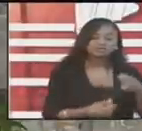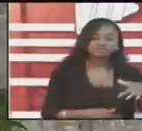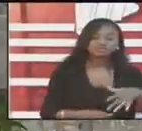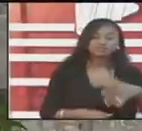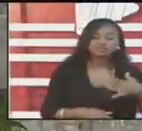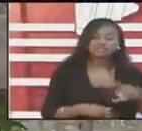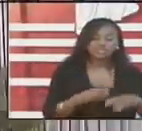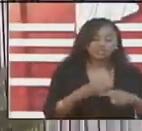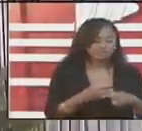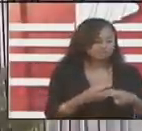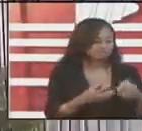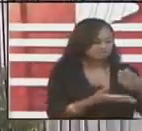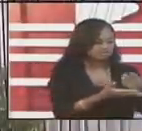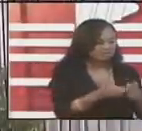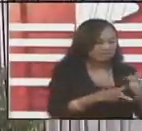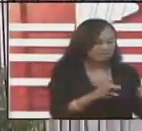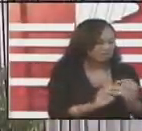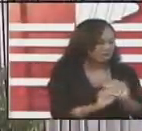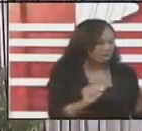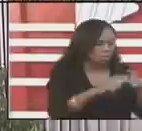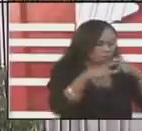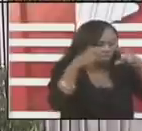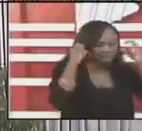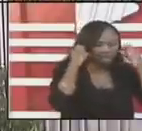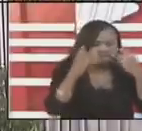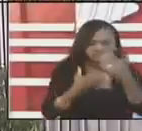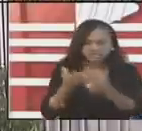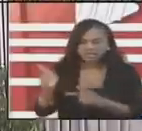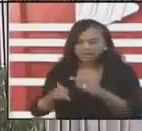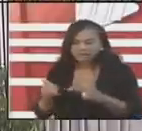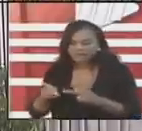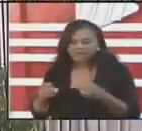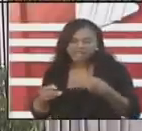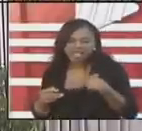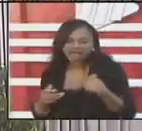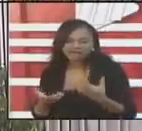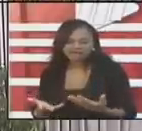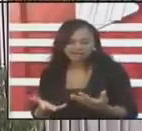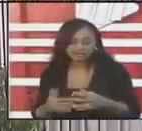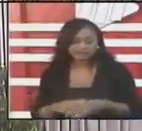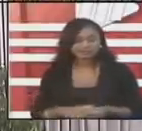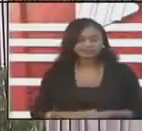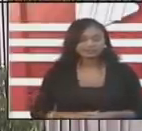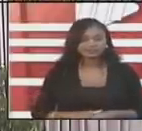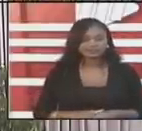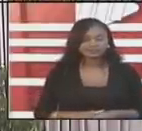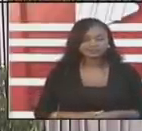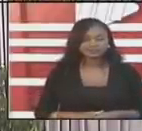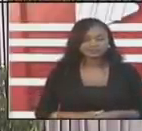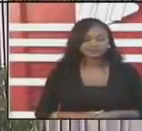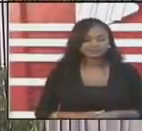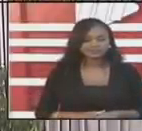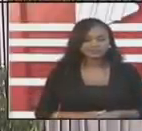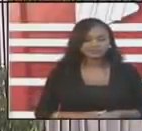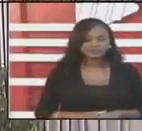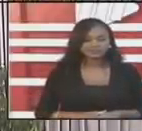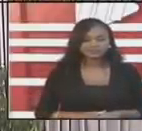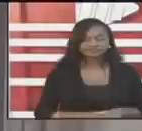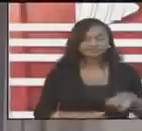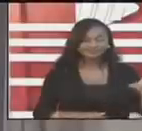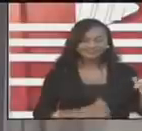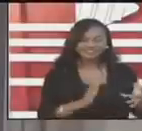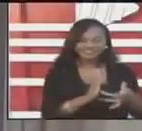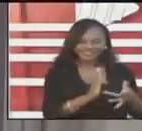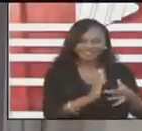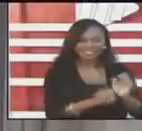and Tobago? This question is from Newsday. Thank you. So, Paula, you see how the technology worked, Rishard? The technology